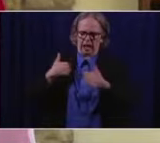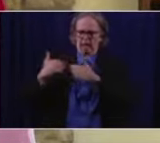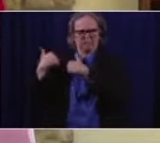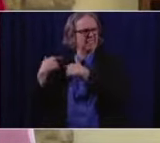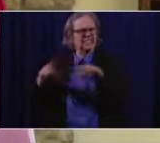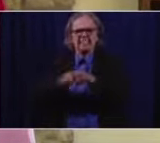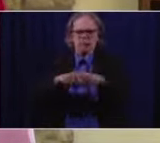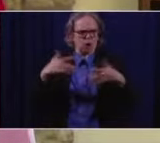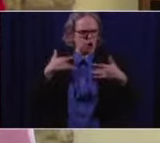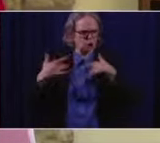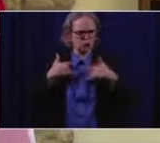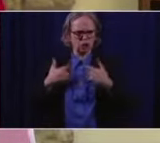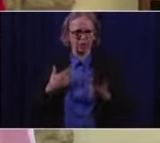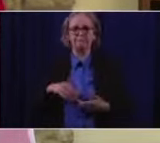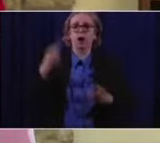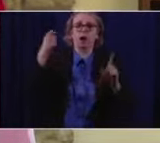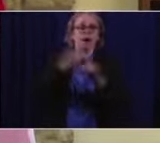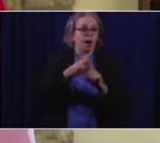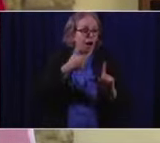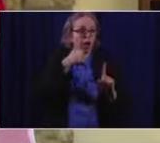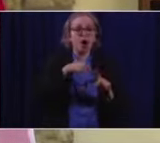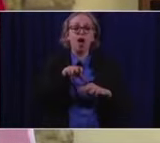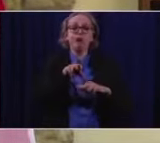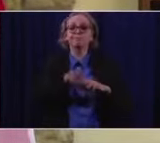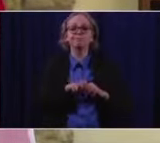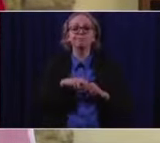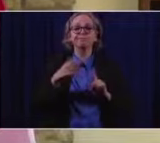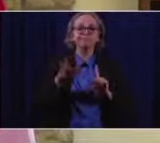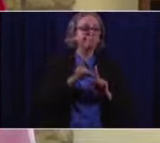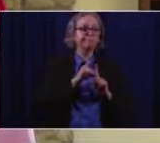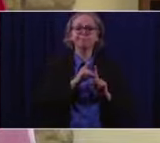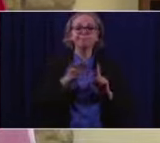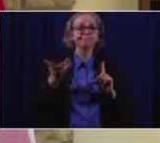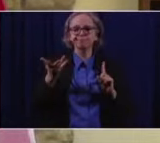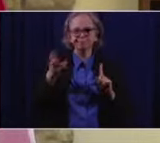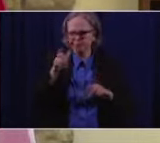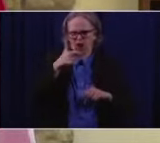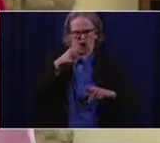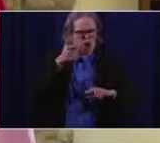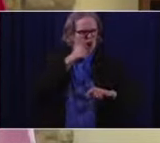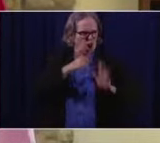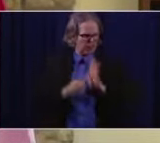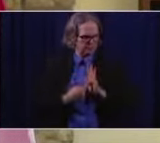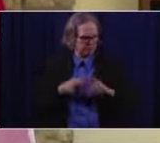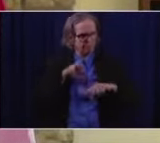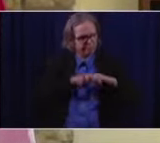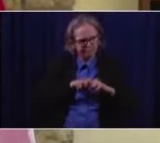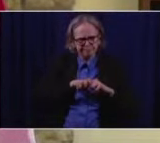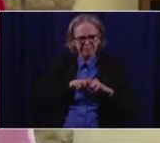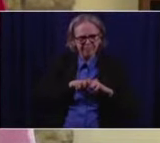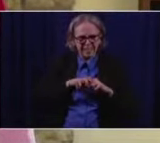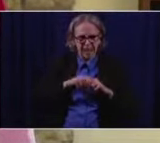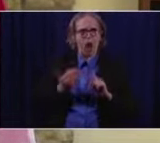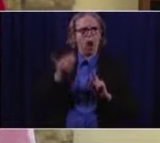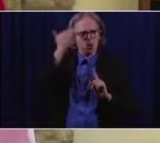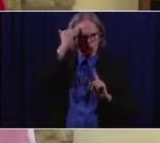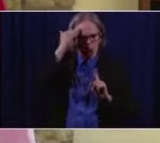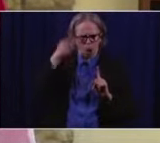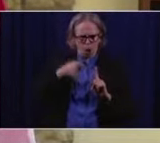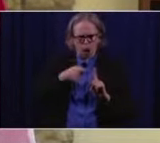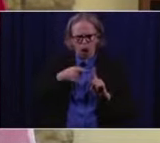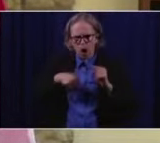got COVID, say she got it from her dad or whatever, she's got it. Now we know that. Now we go back and see who she sat